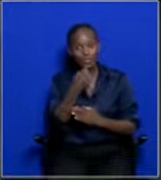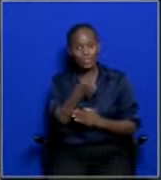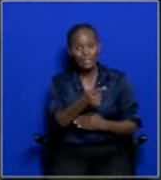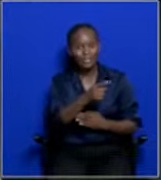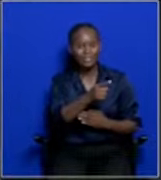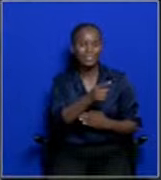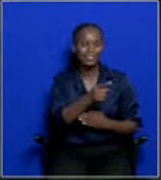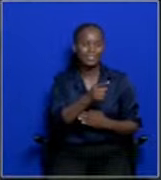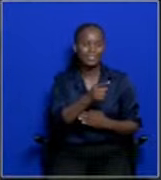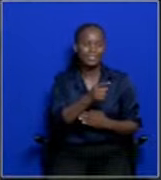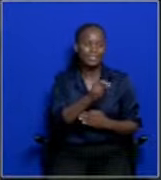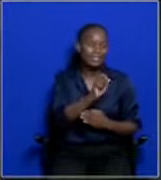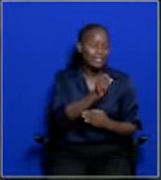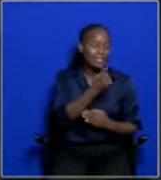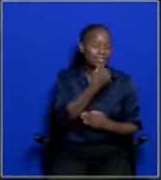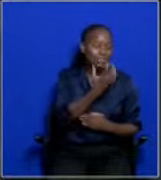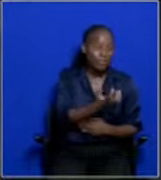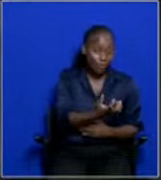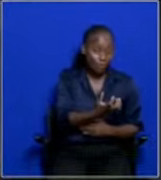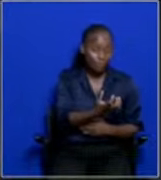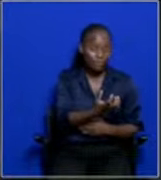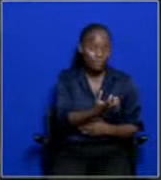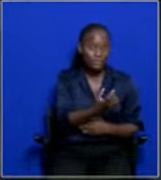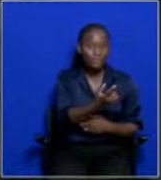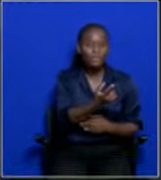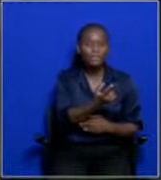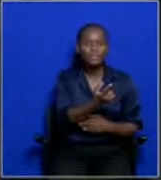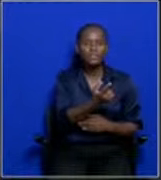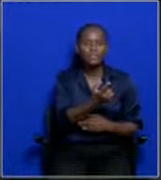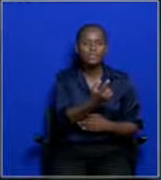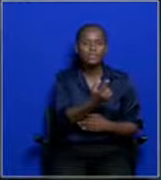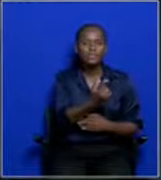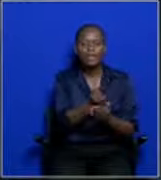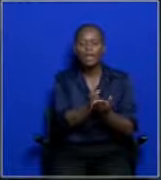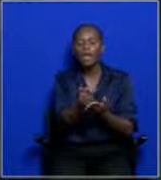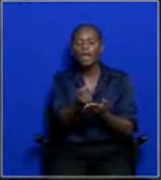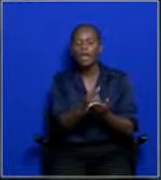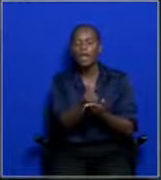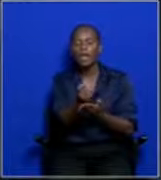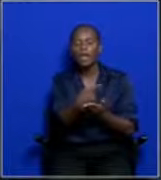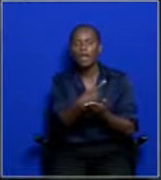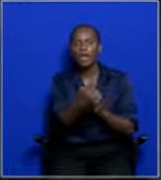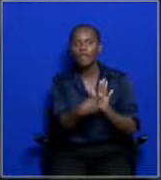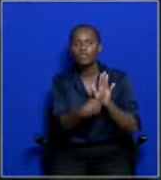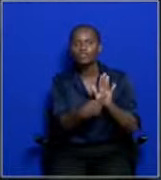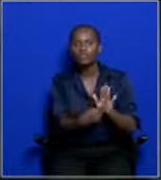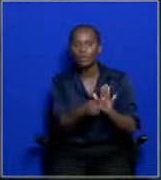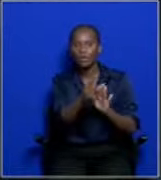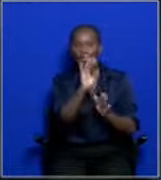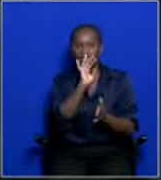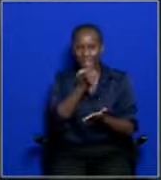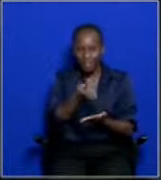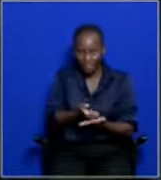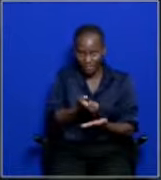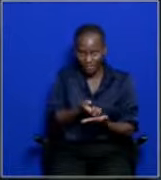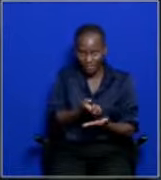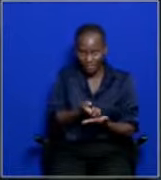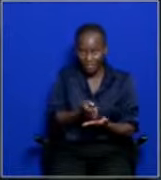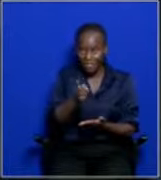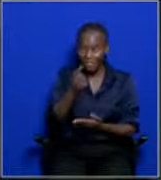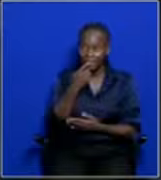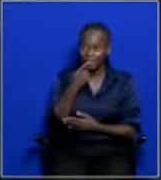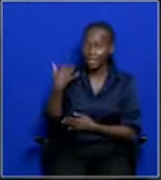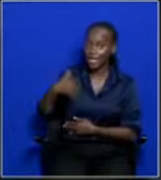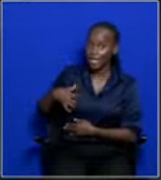to those WhatsApp messages which show stones as part of evidence that Ekurhuleni became aware, EMPD